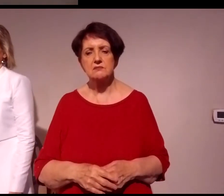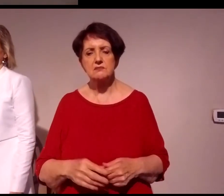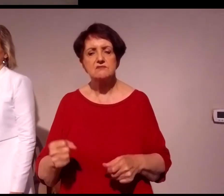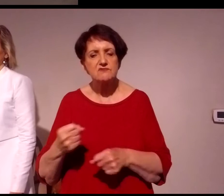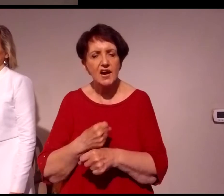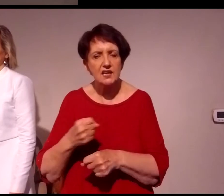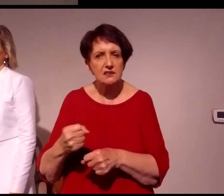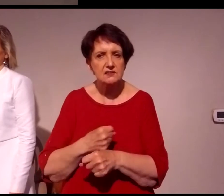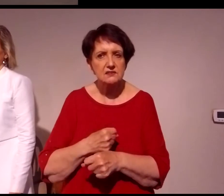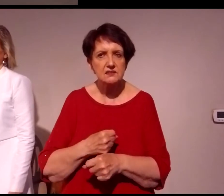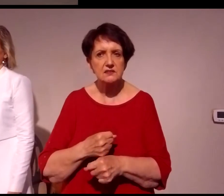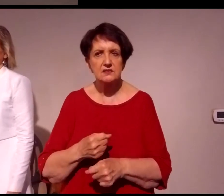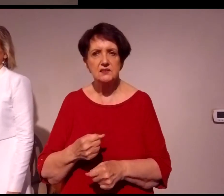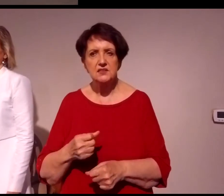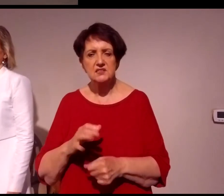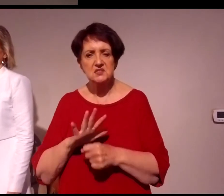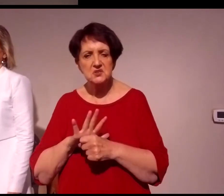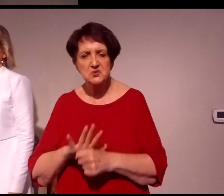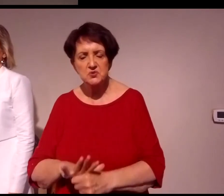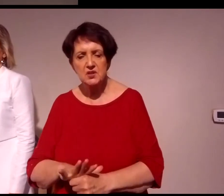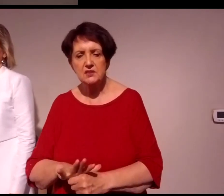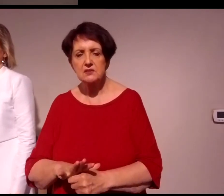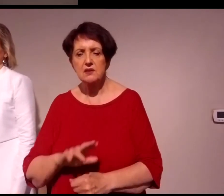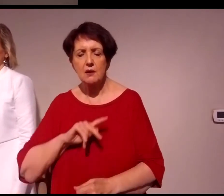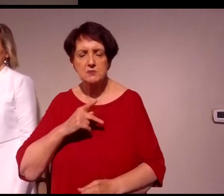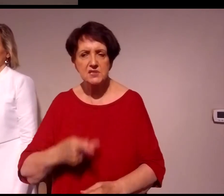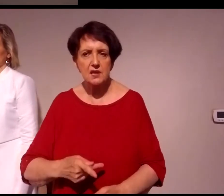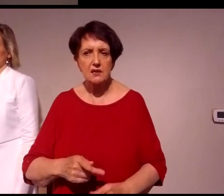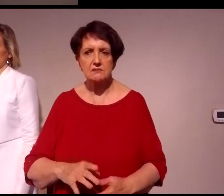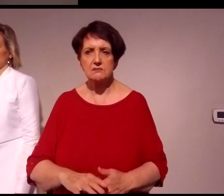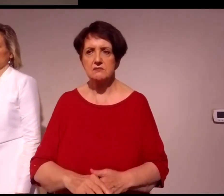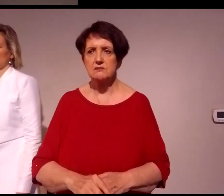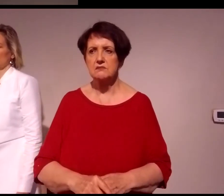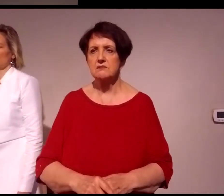violence, tension, upset,